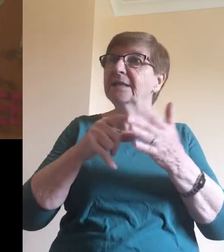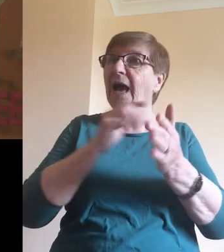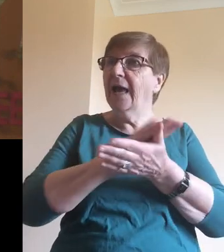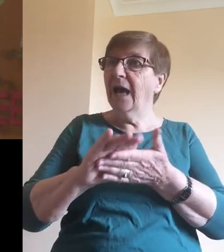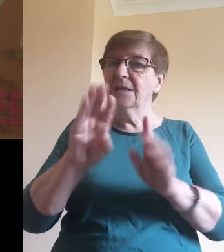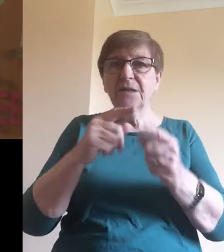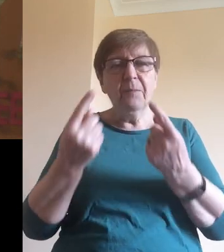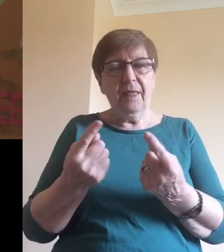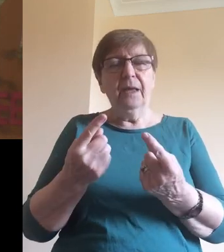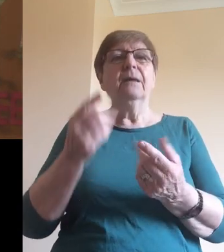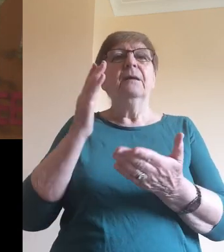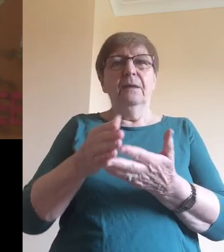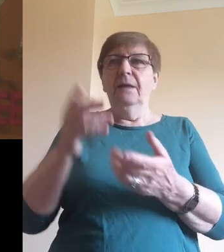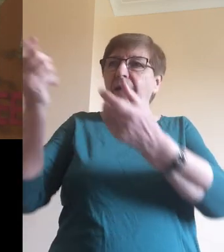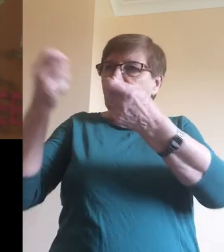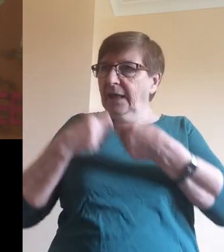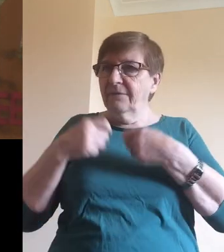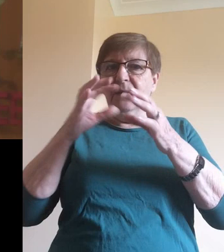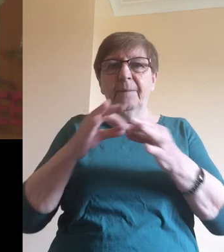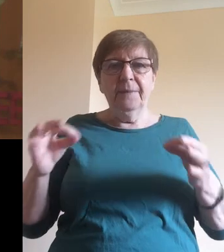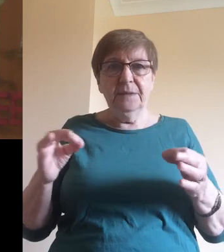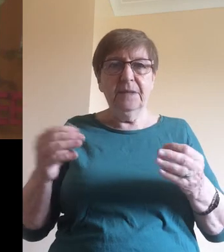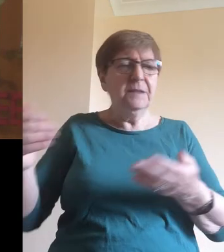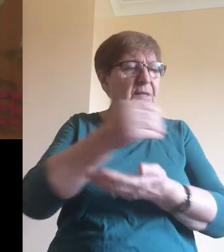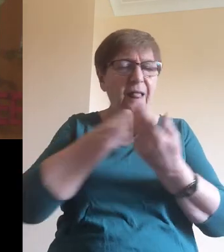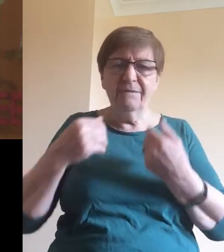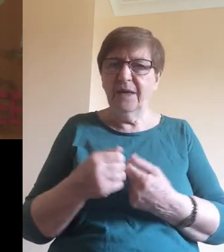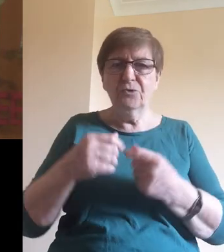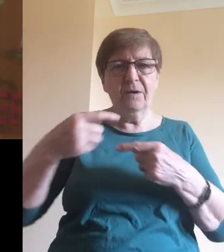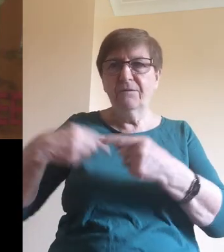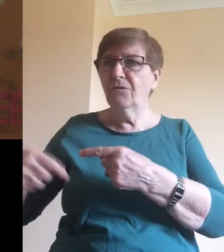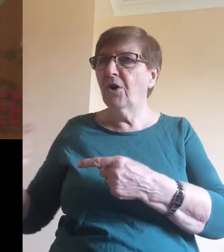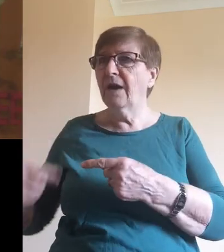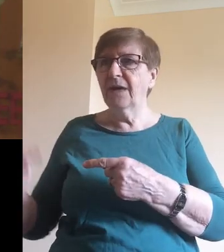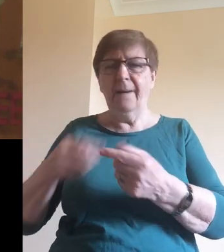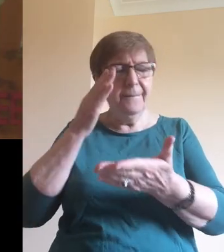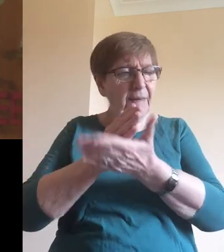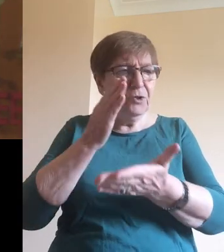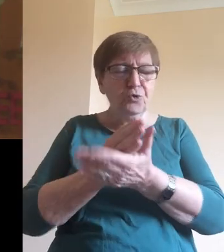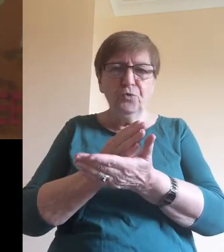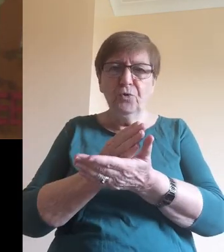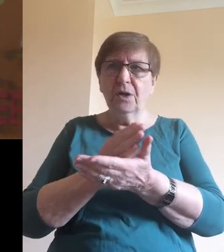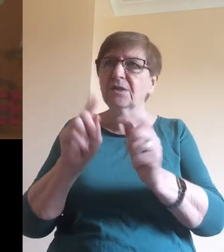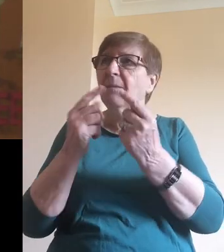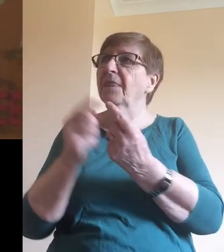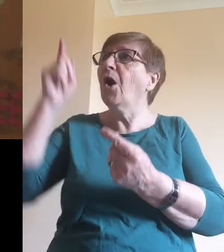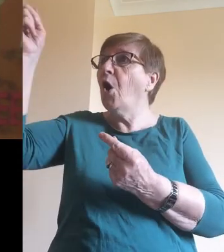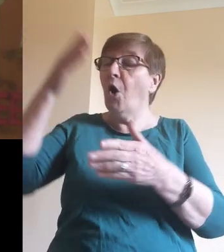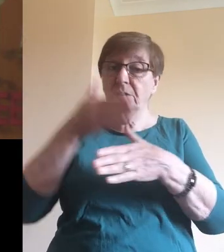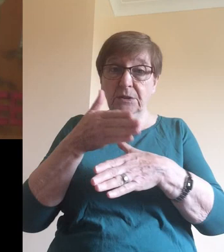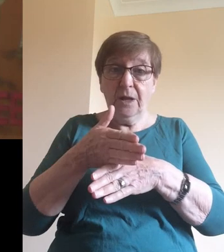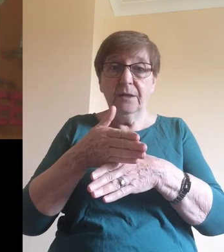is. Here is God's salvation. So come and get it, he offers. Make sure that it's not just something that God has done, but